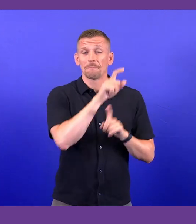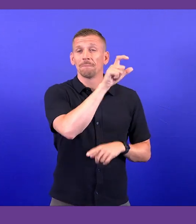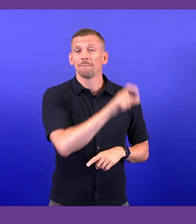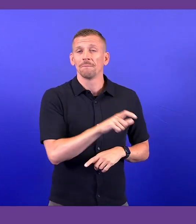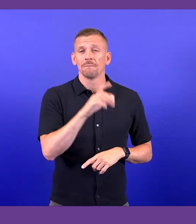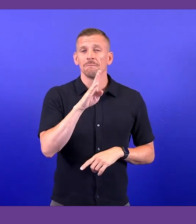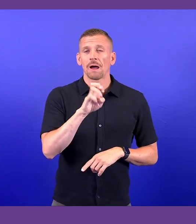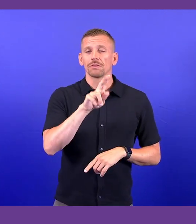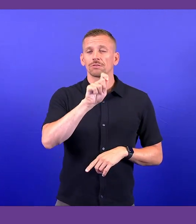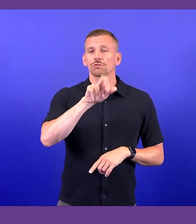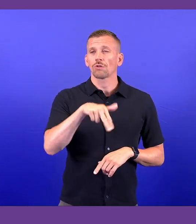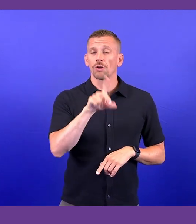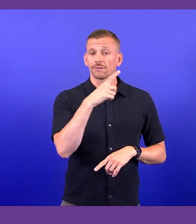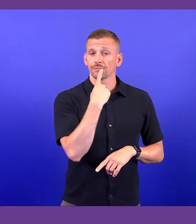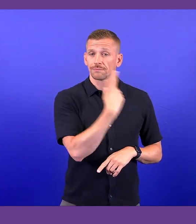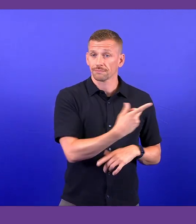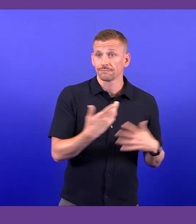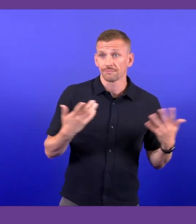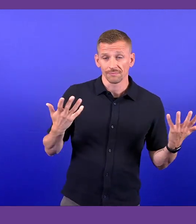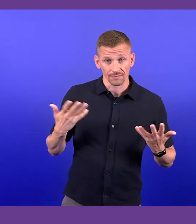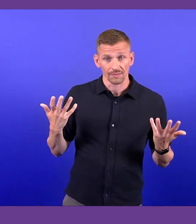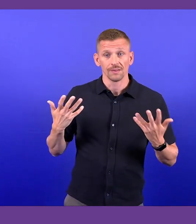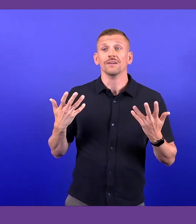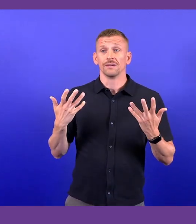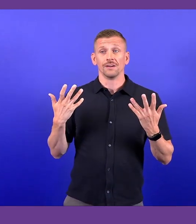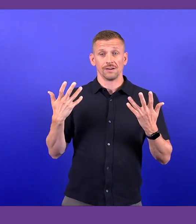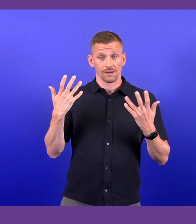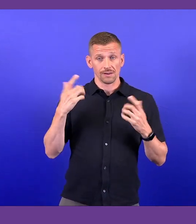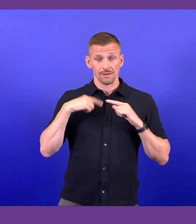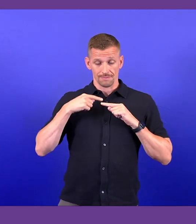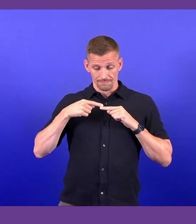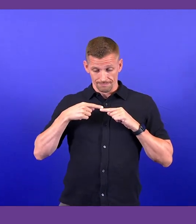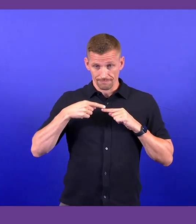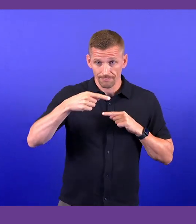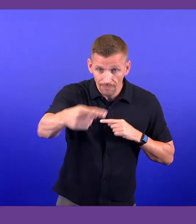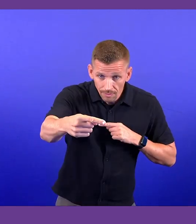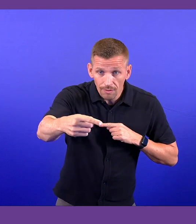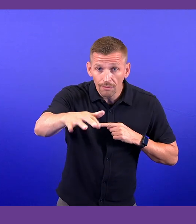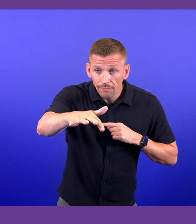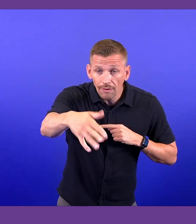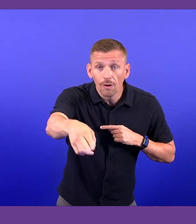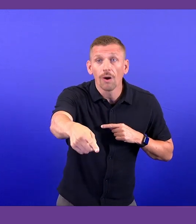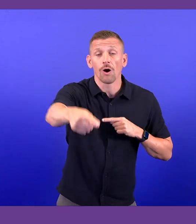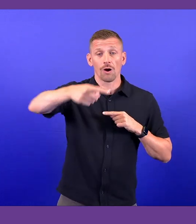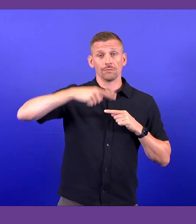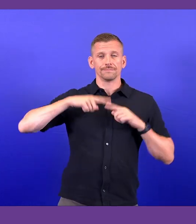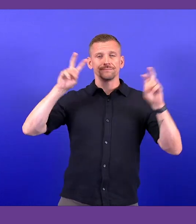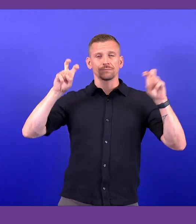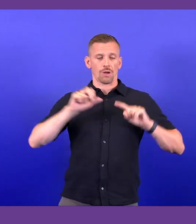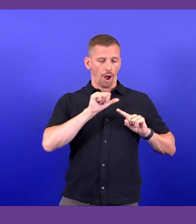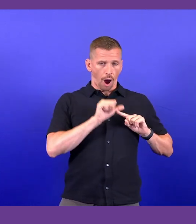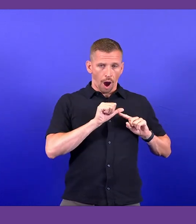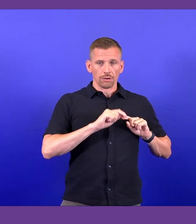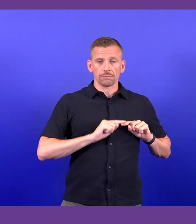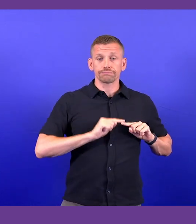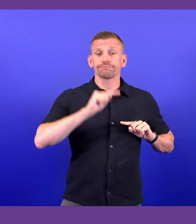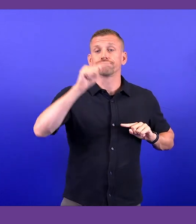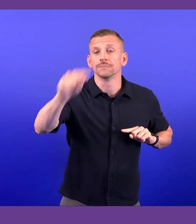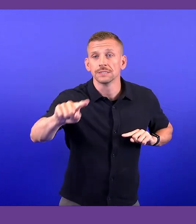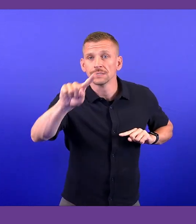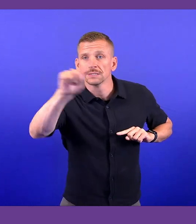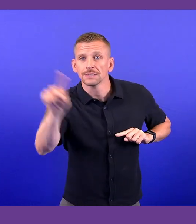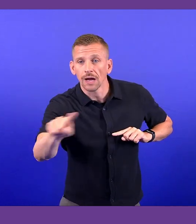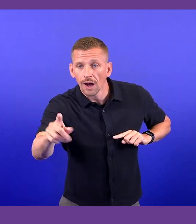on your bus and then back home or whatever, accessible. And on this, in UITP, we, as you know, we